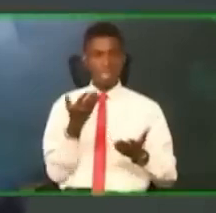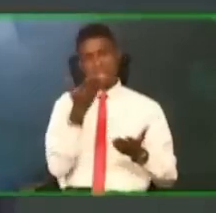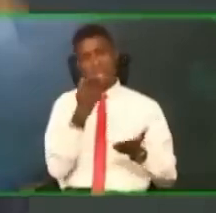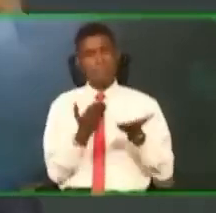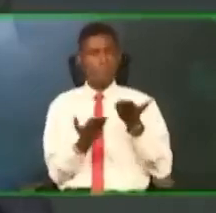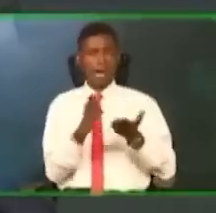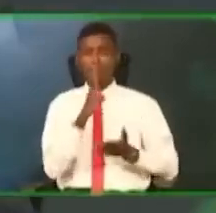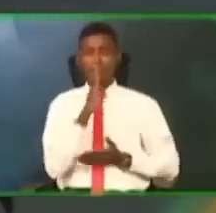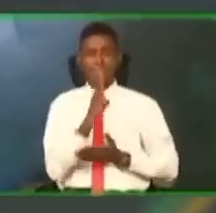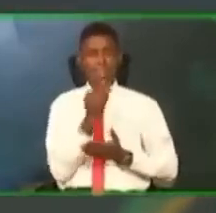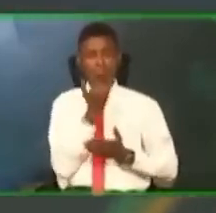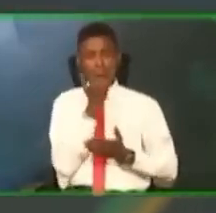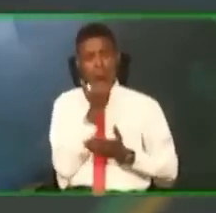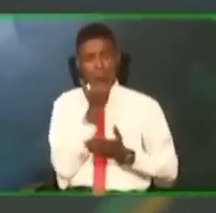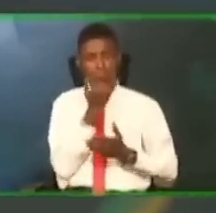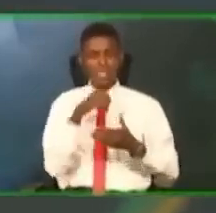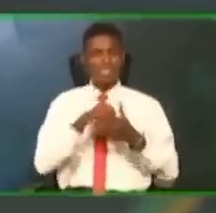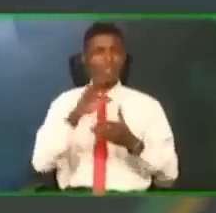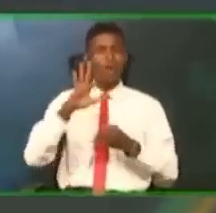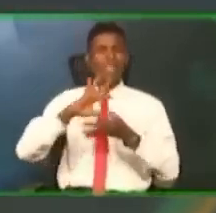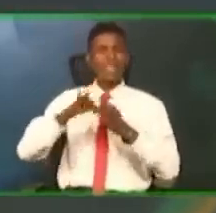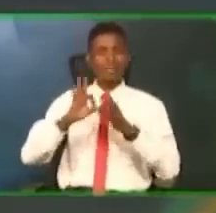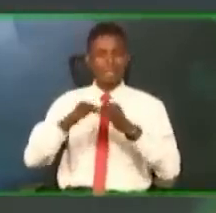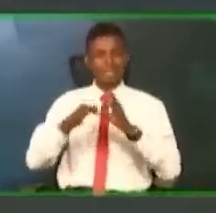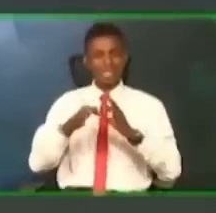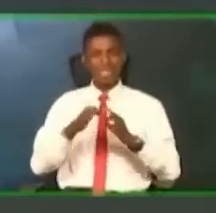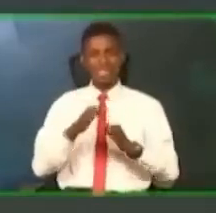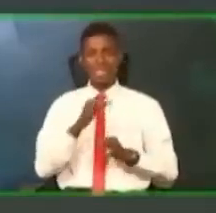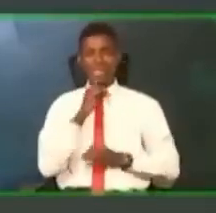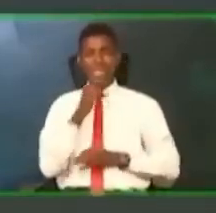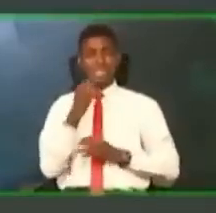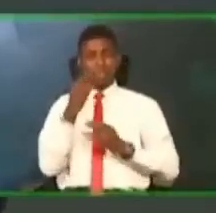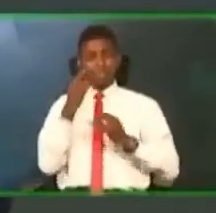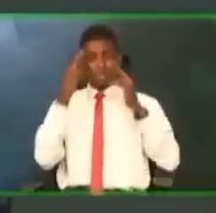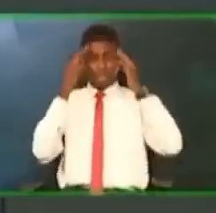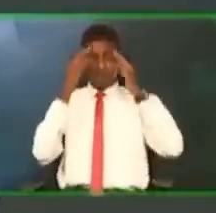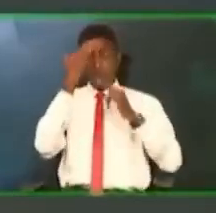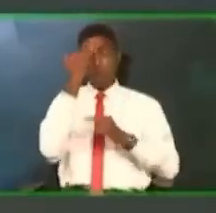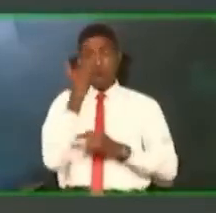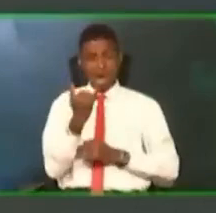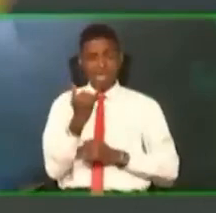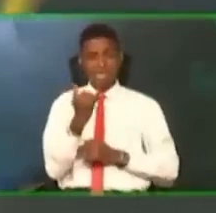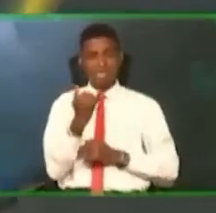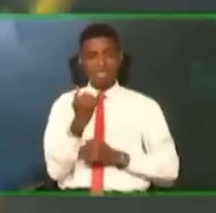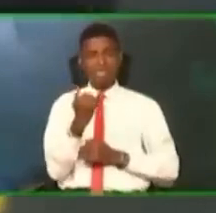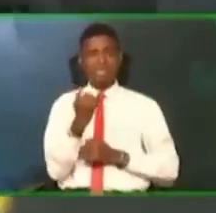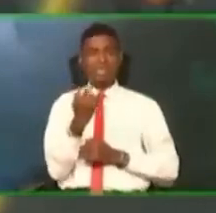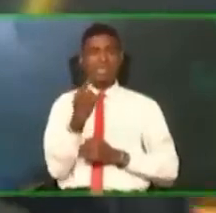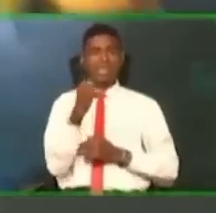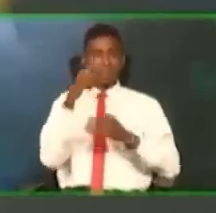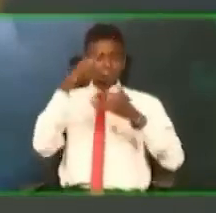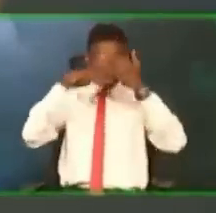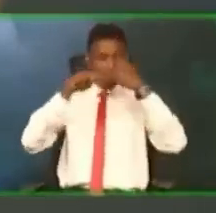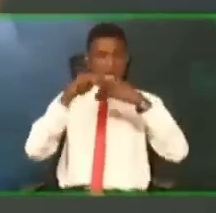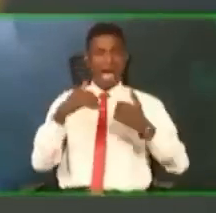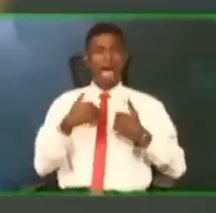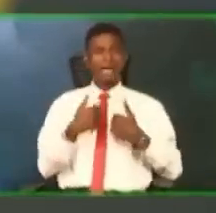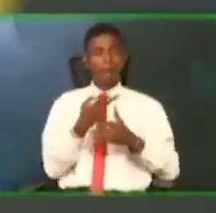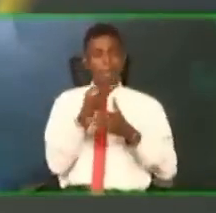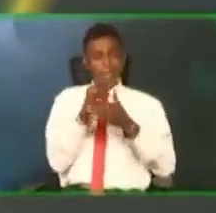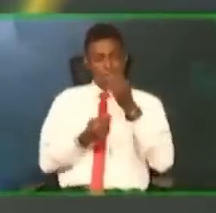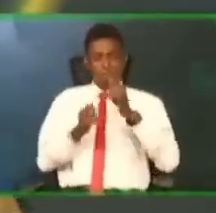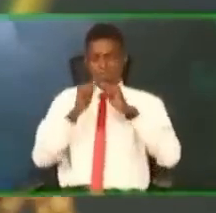in your interpretation. Is the reason why, respectfully speaking, the prophetic has both blessed and cursed